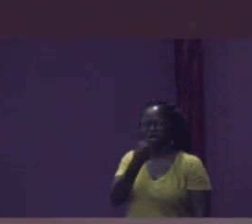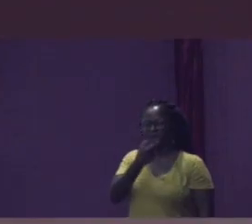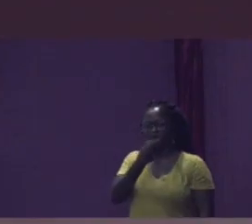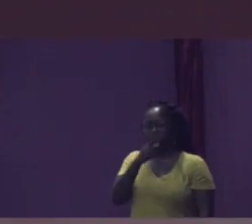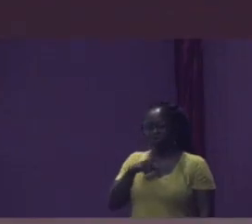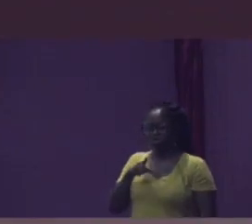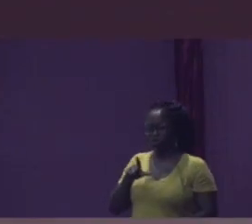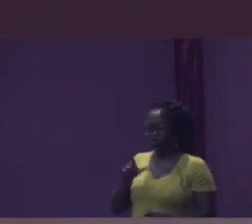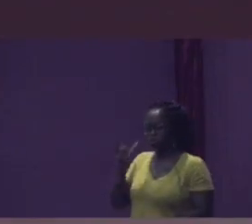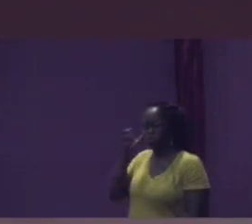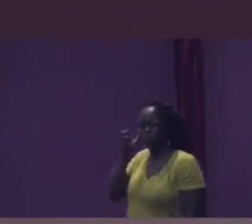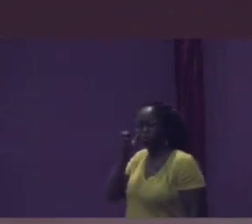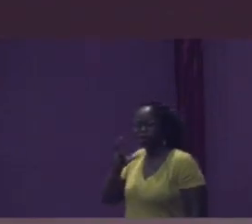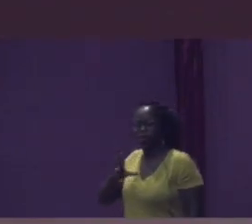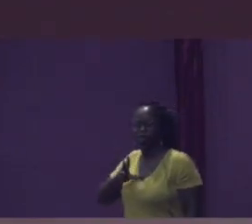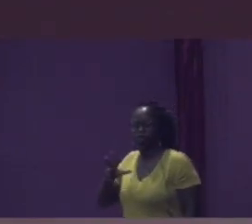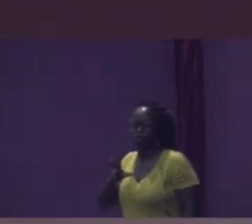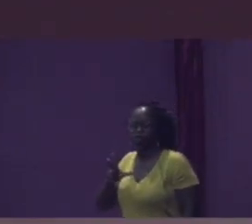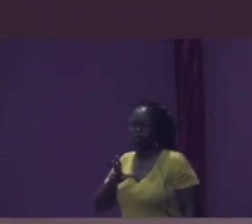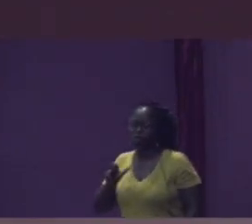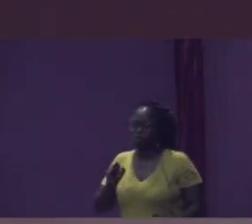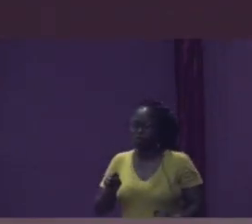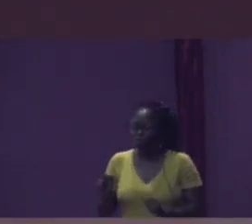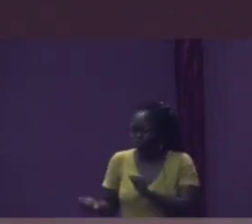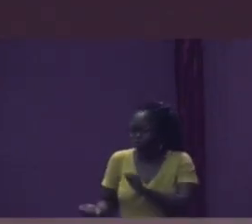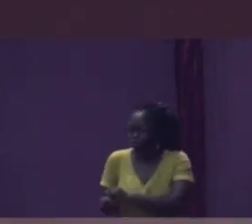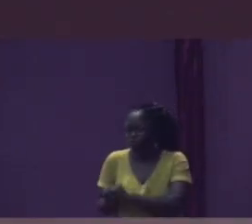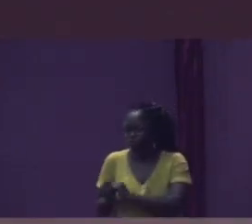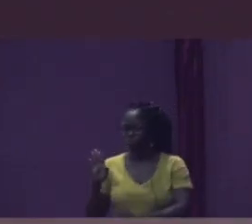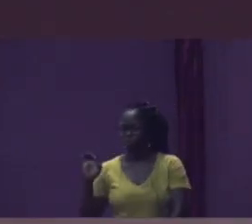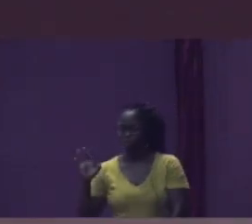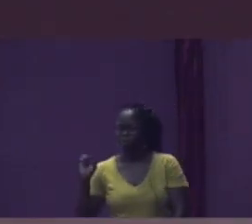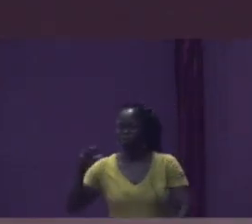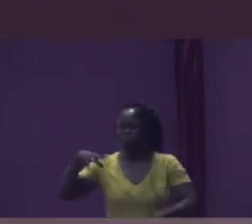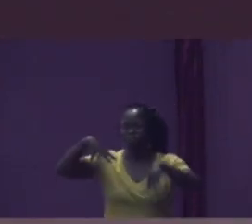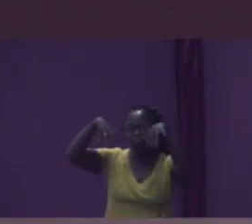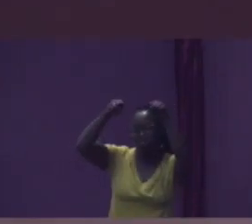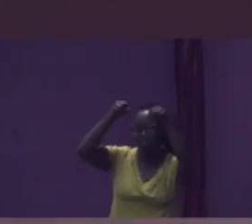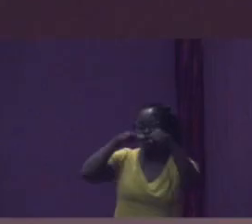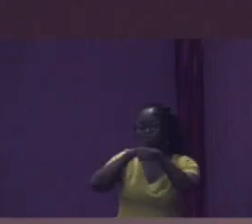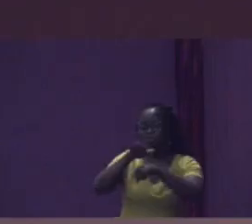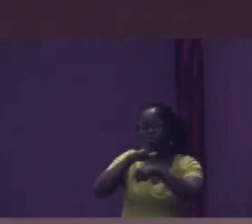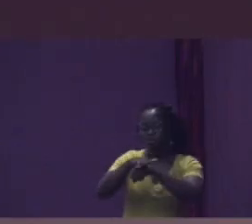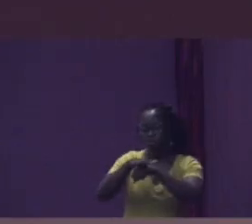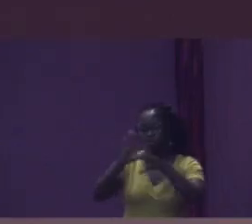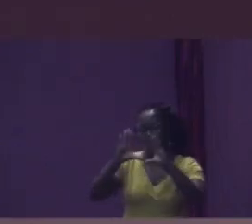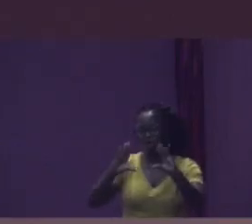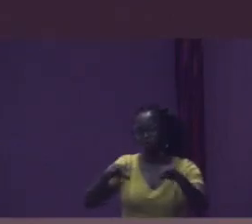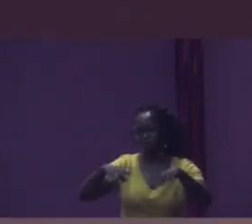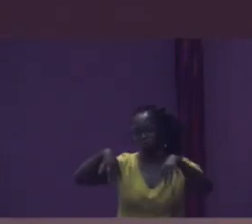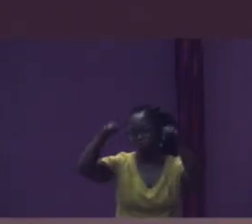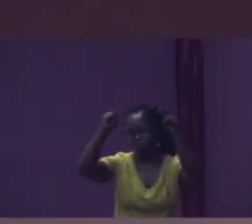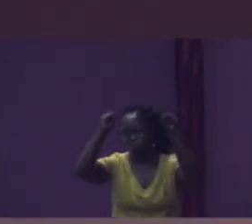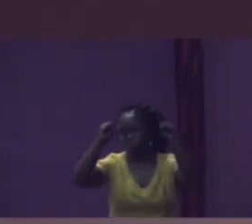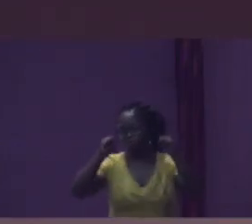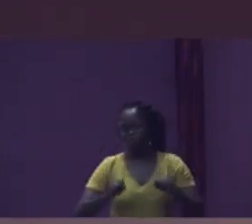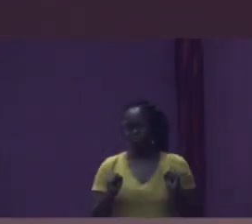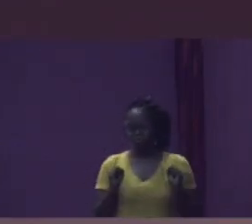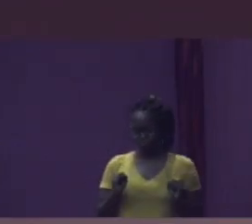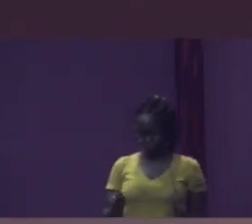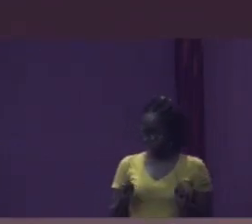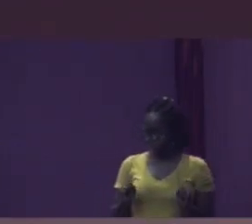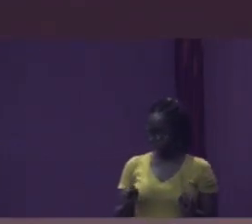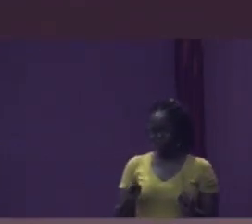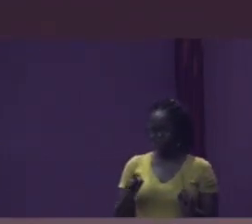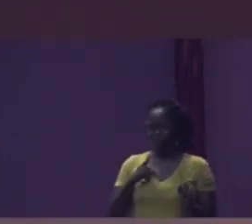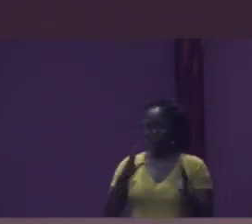with her baby to be able to turn out the lights at night during this long hospitalization, to have visitors, to have